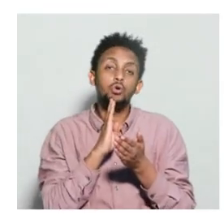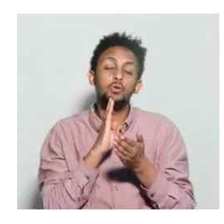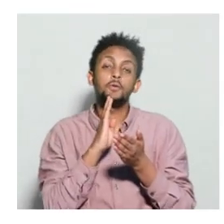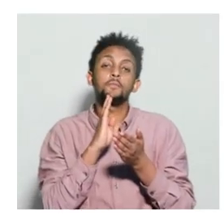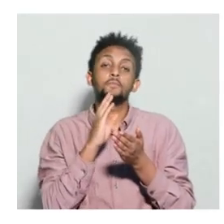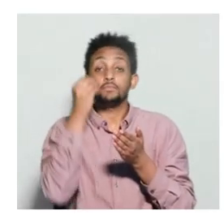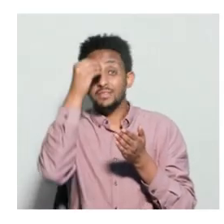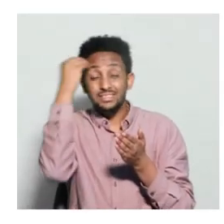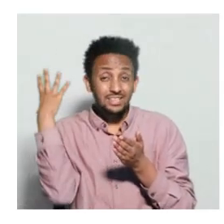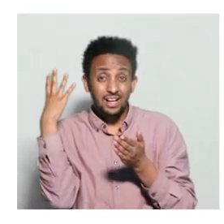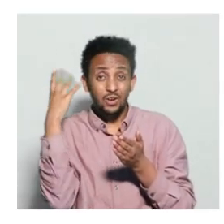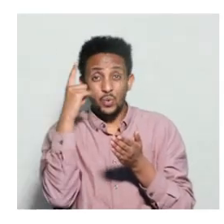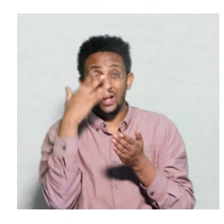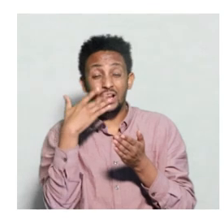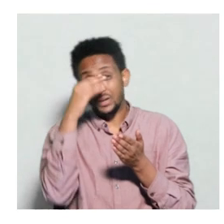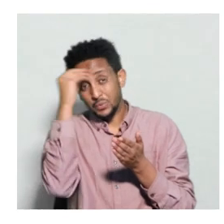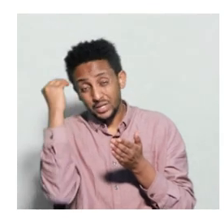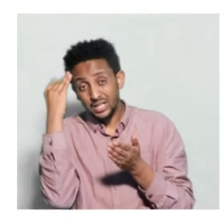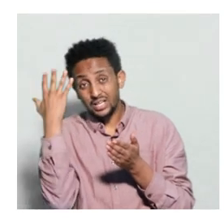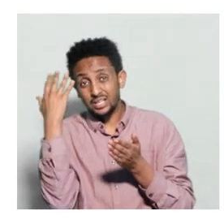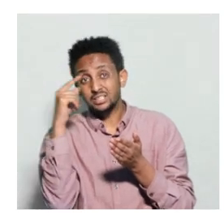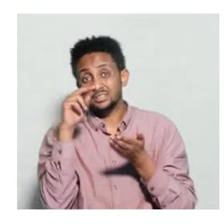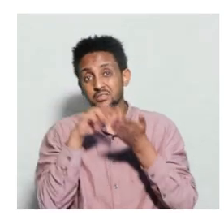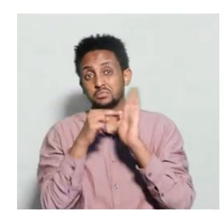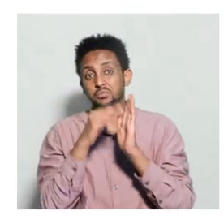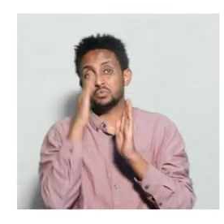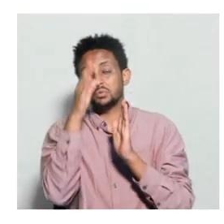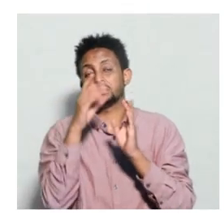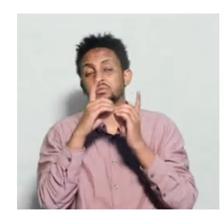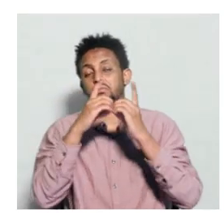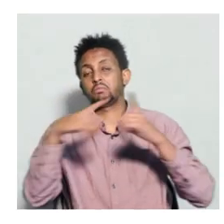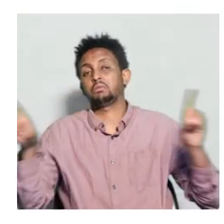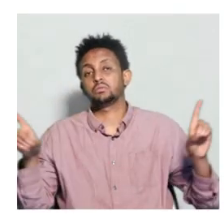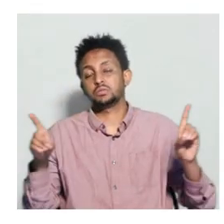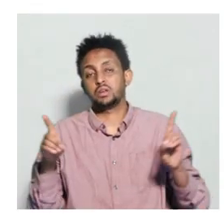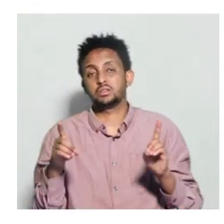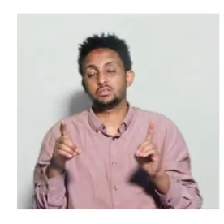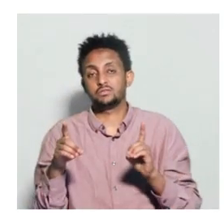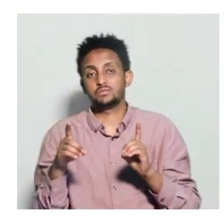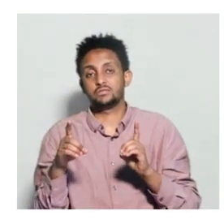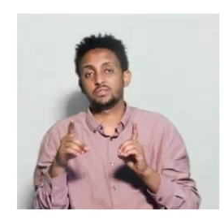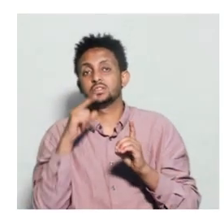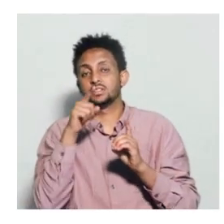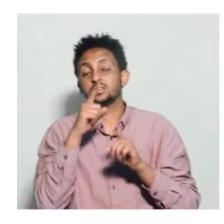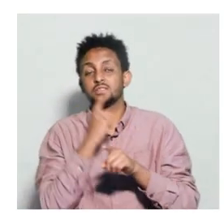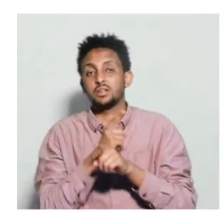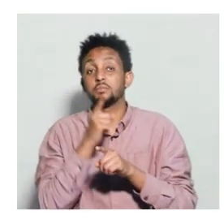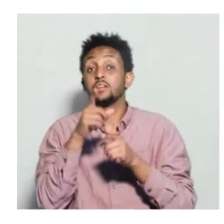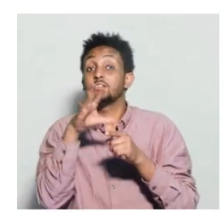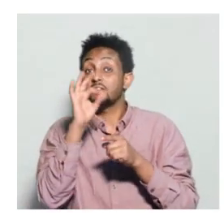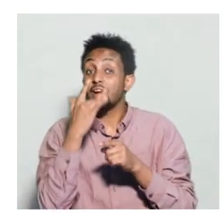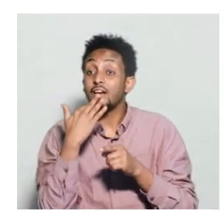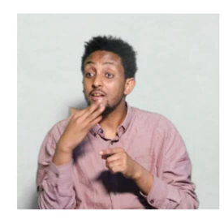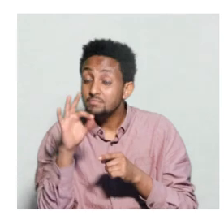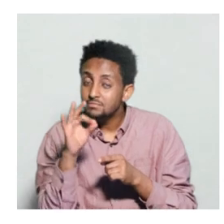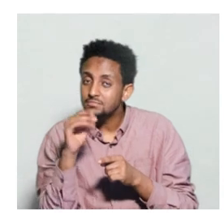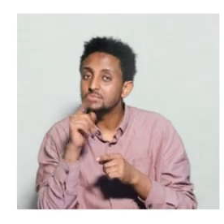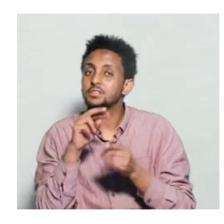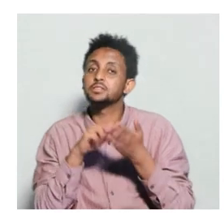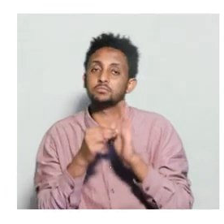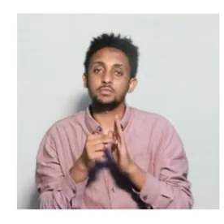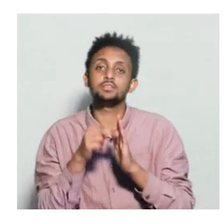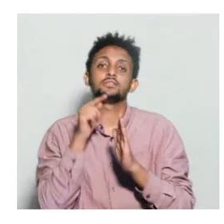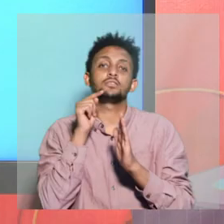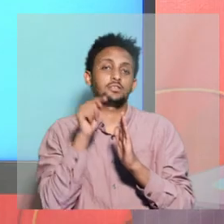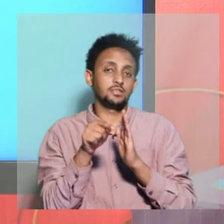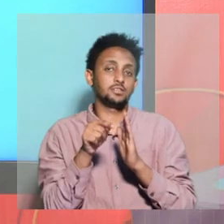miss one of the color, it means there will be a destructive interference on that spectrum. If you find a color, it means that there